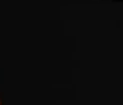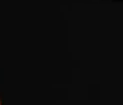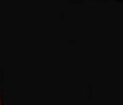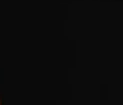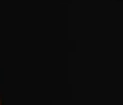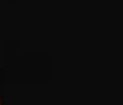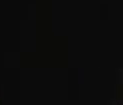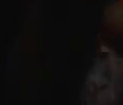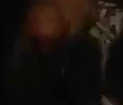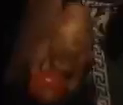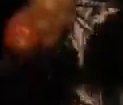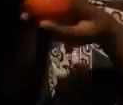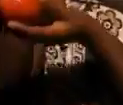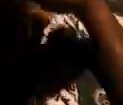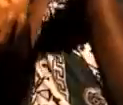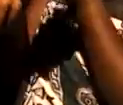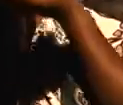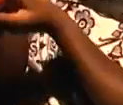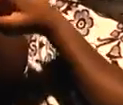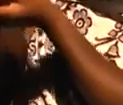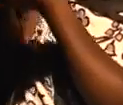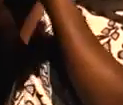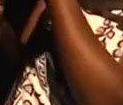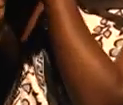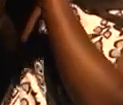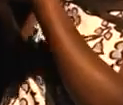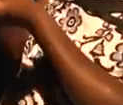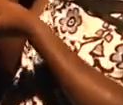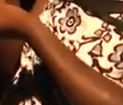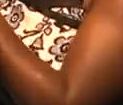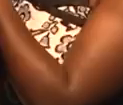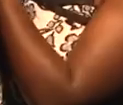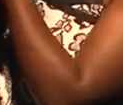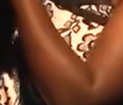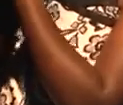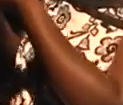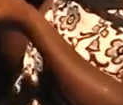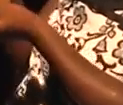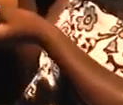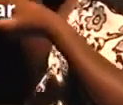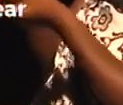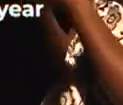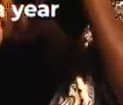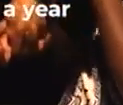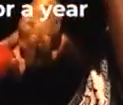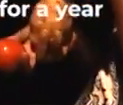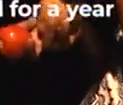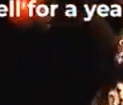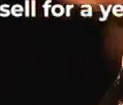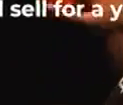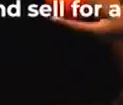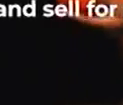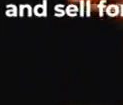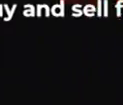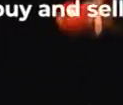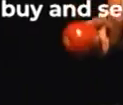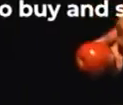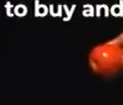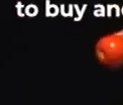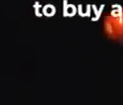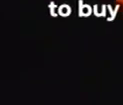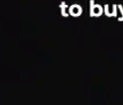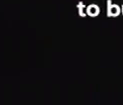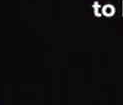say, 1 year. And when you're ready to expand and maybe you may not have the necessary resources, then you